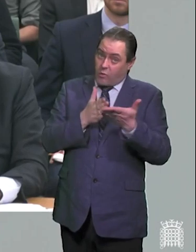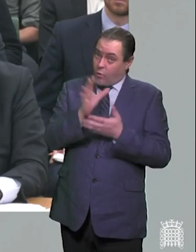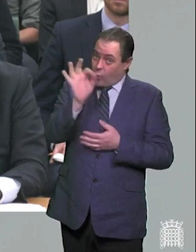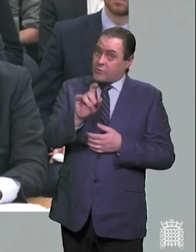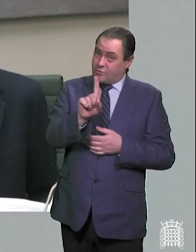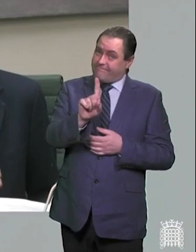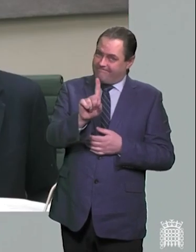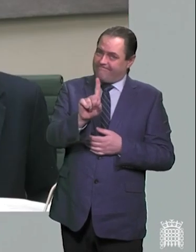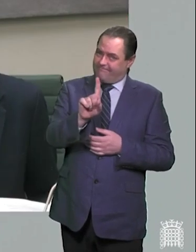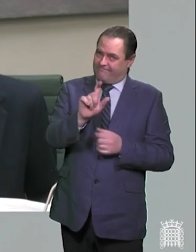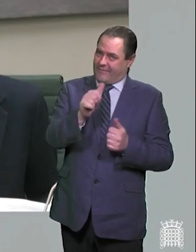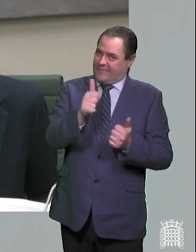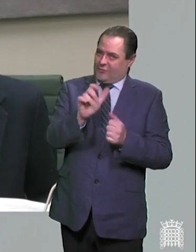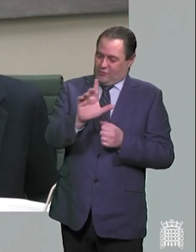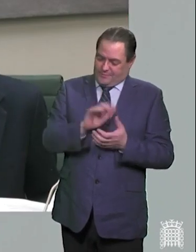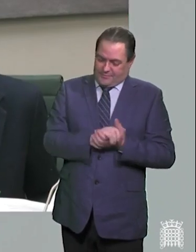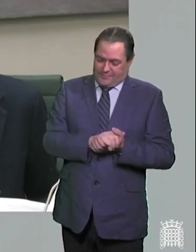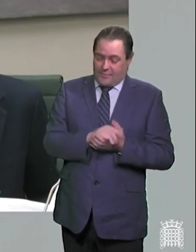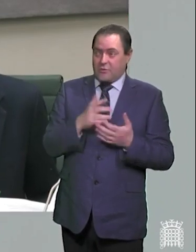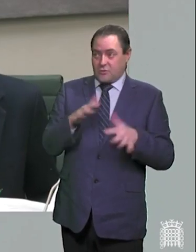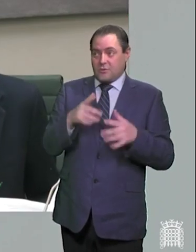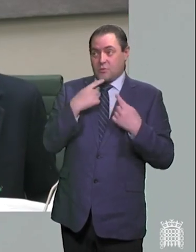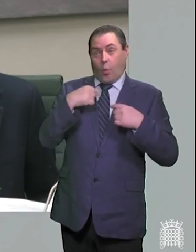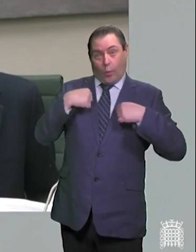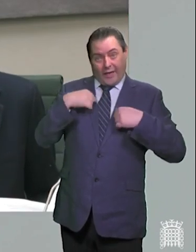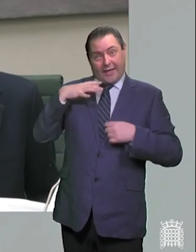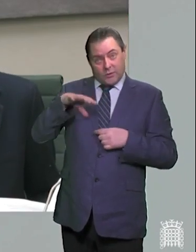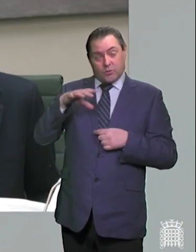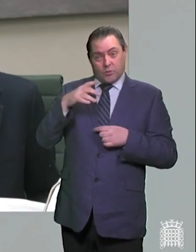halfway through a question. All I'm saying is that we've got to find out,